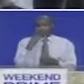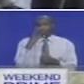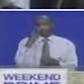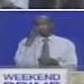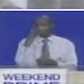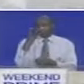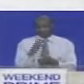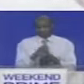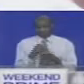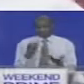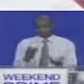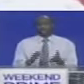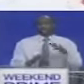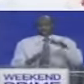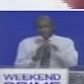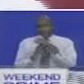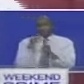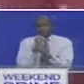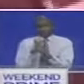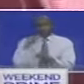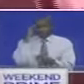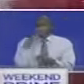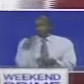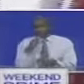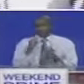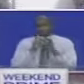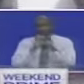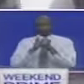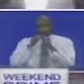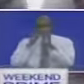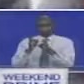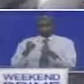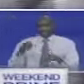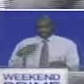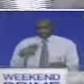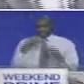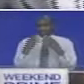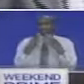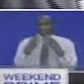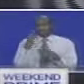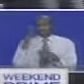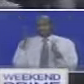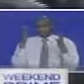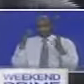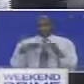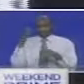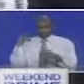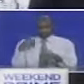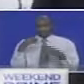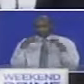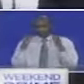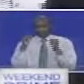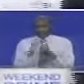424,424. The school's top performing students were today awarded at a Thanksgiving ceremony attended by former presidential